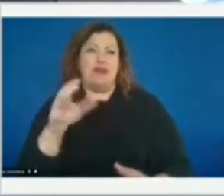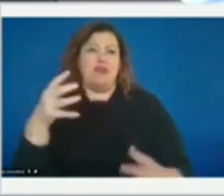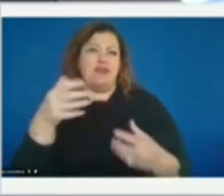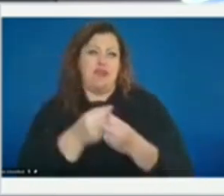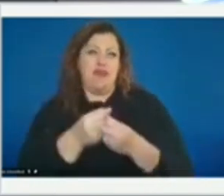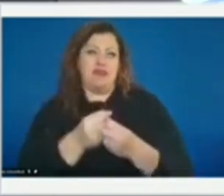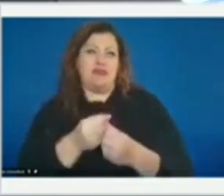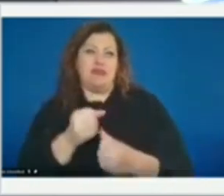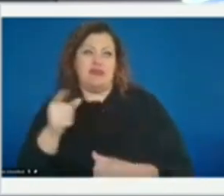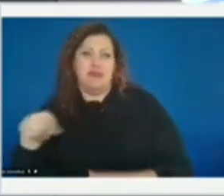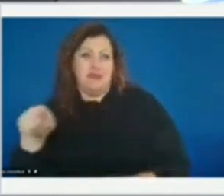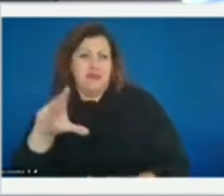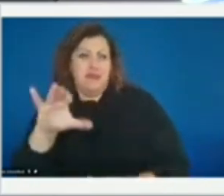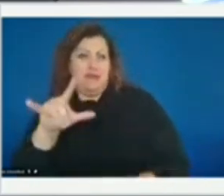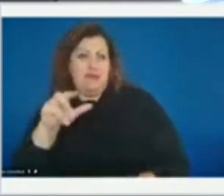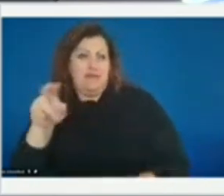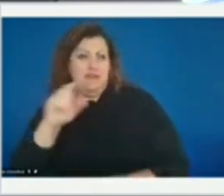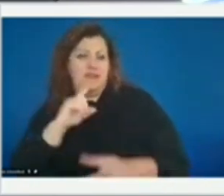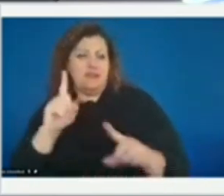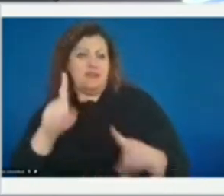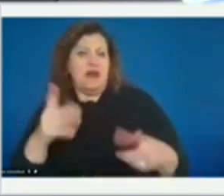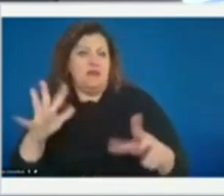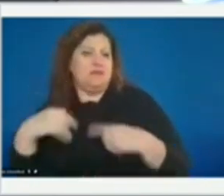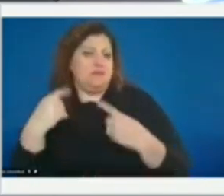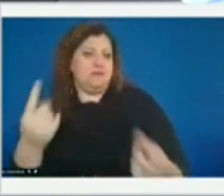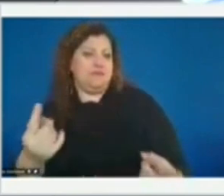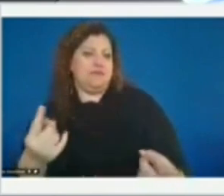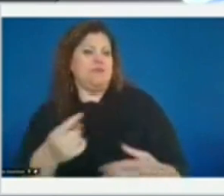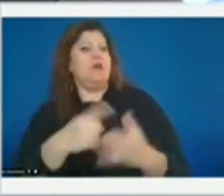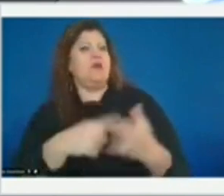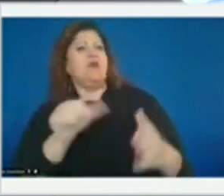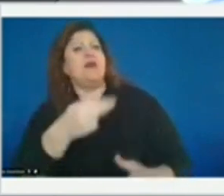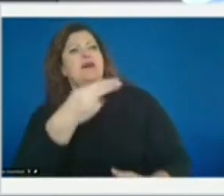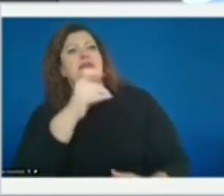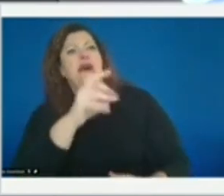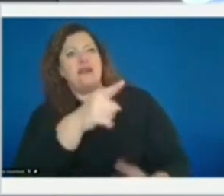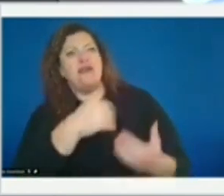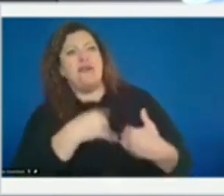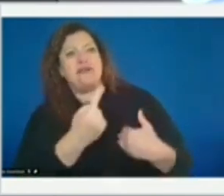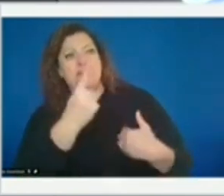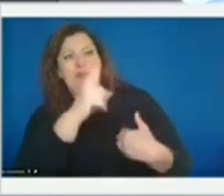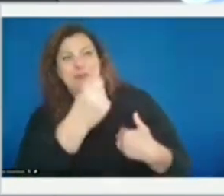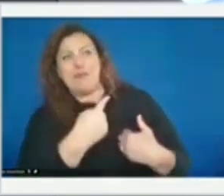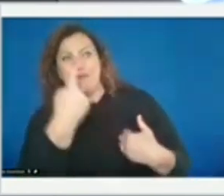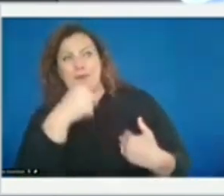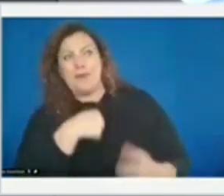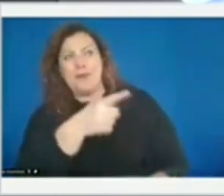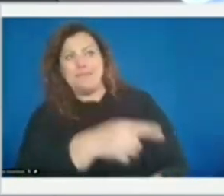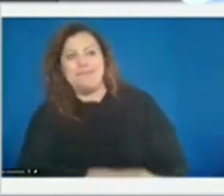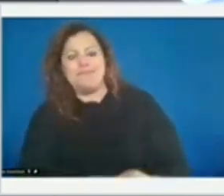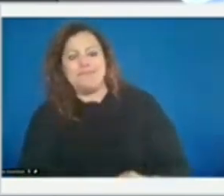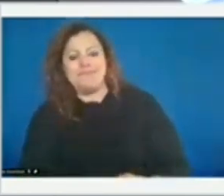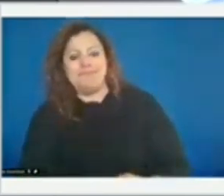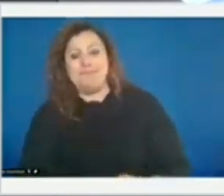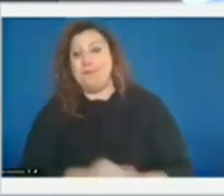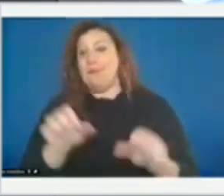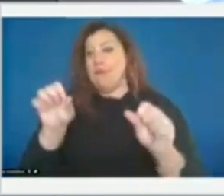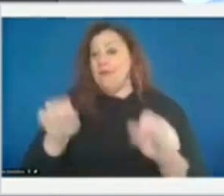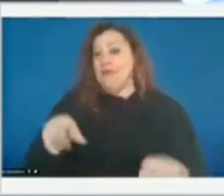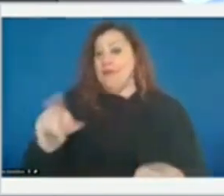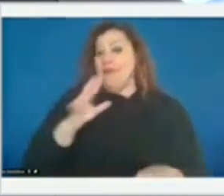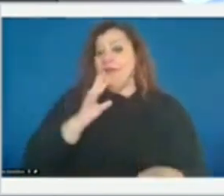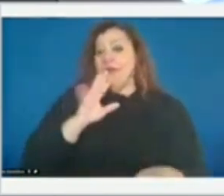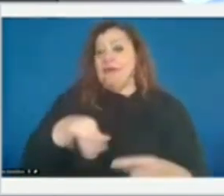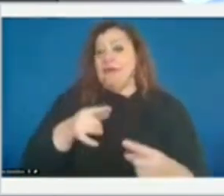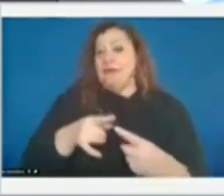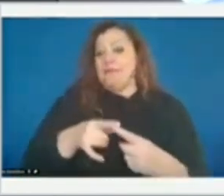that out. What else? Hunter, you got something for me today. Well, can you talk about, I'll take the rest, please. Can